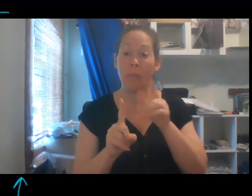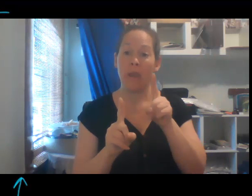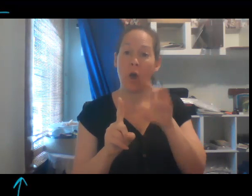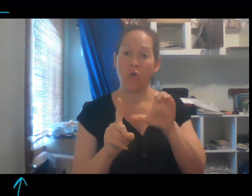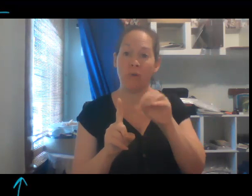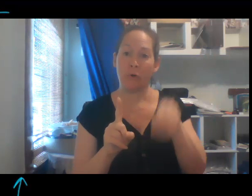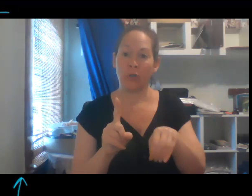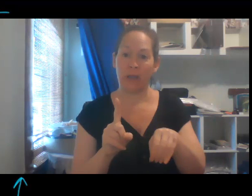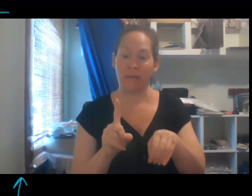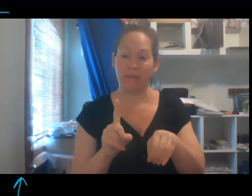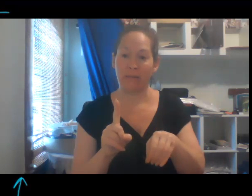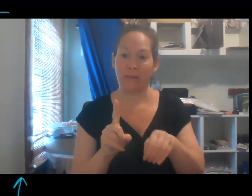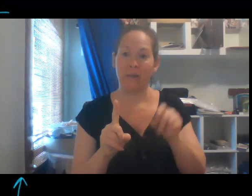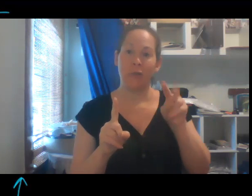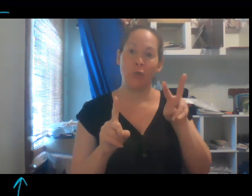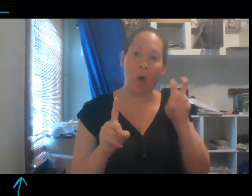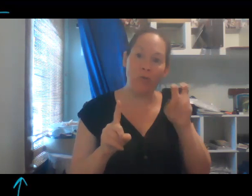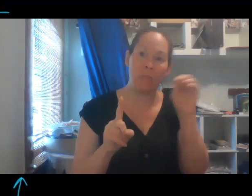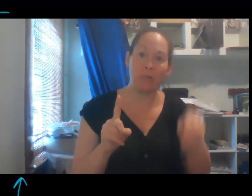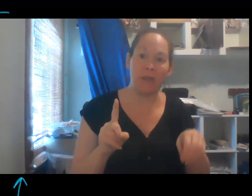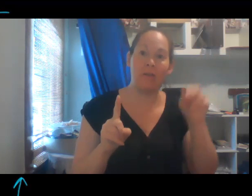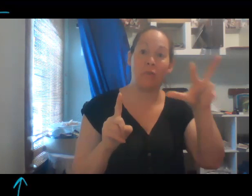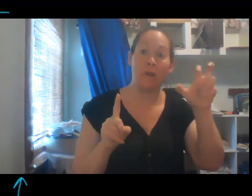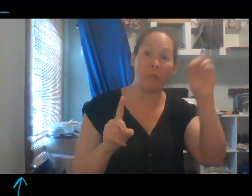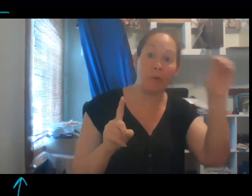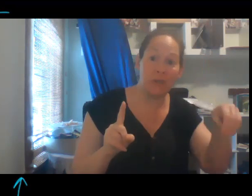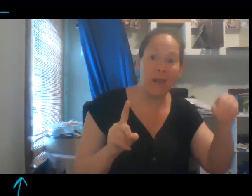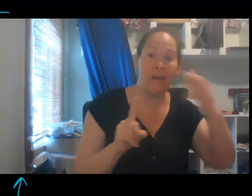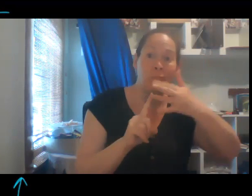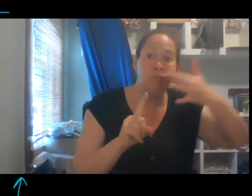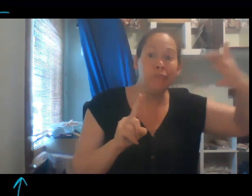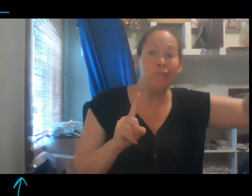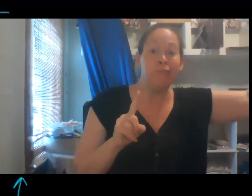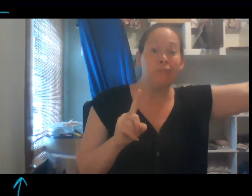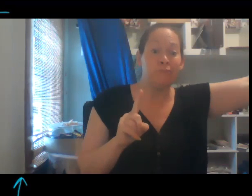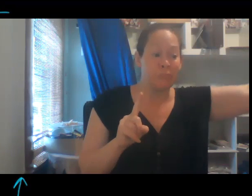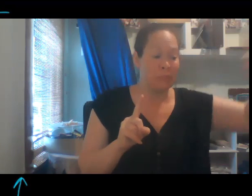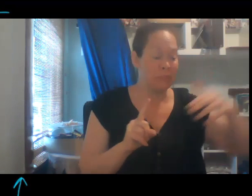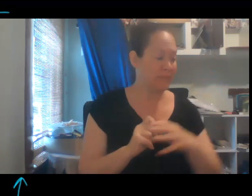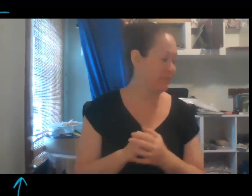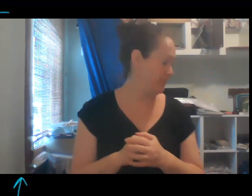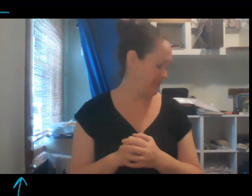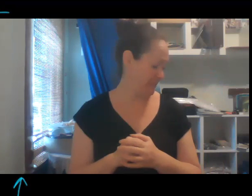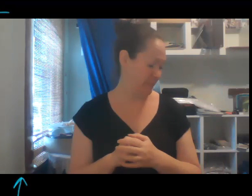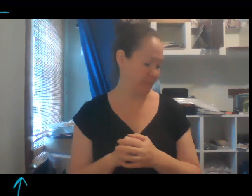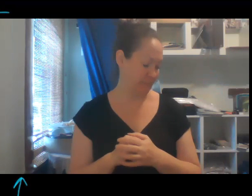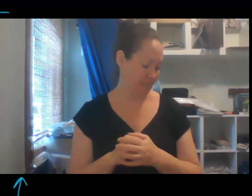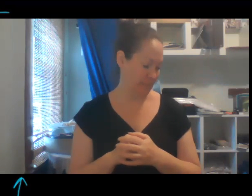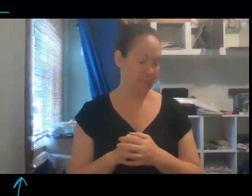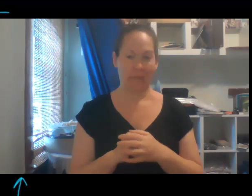right? Doubling is you have 200% of something. I kind of think of these as percentage generators. Because if k is negative,